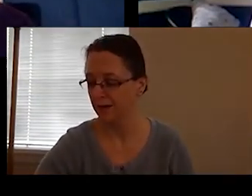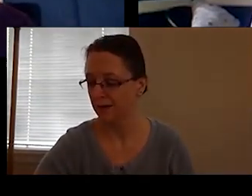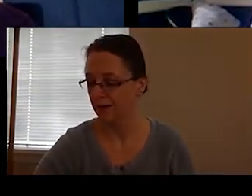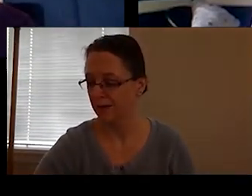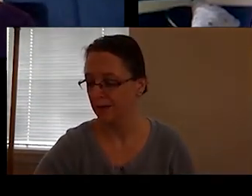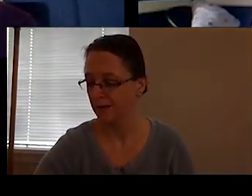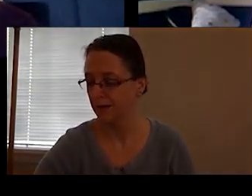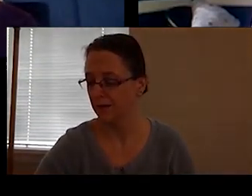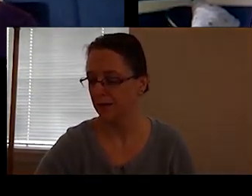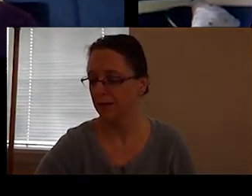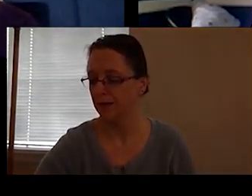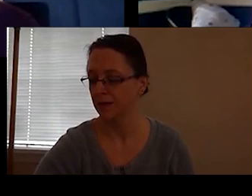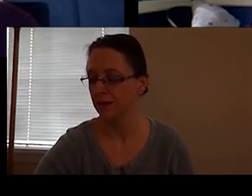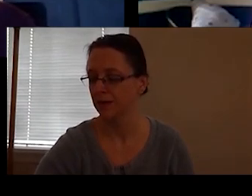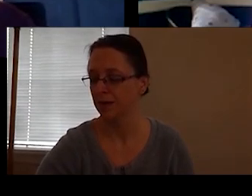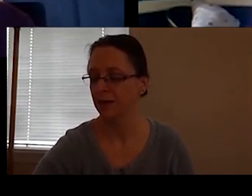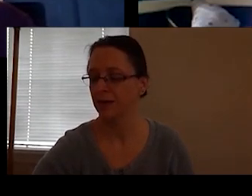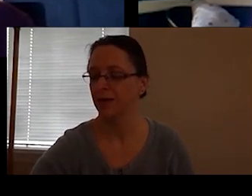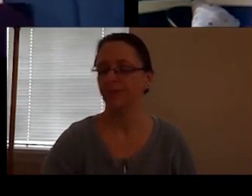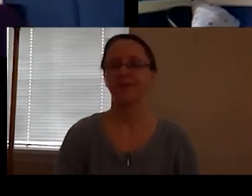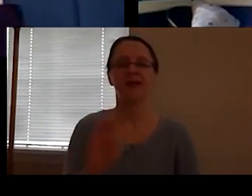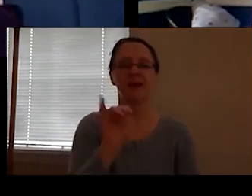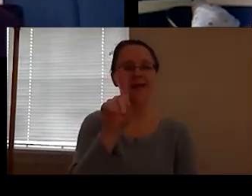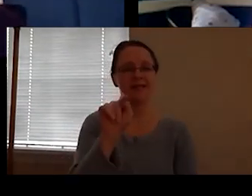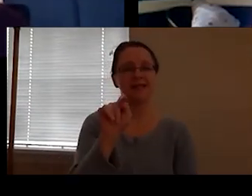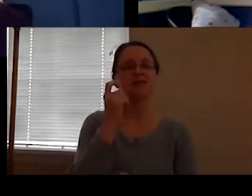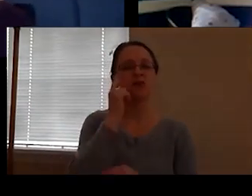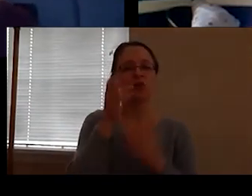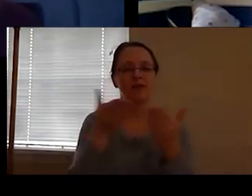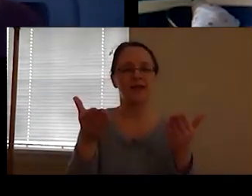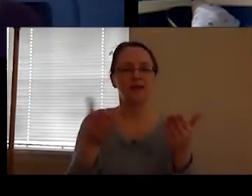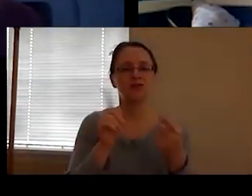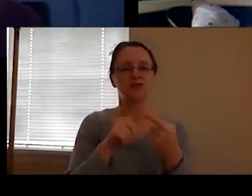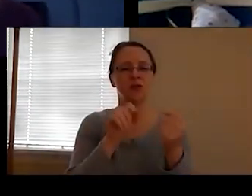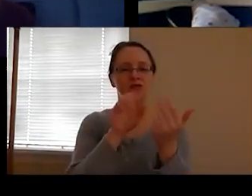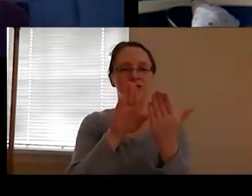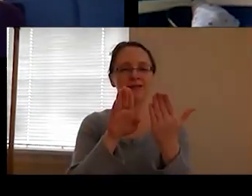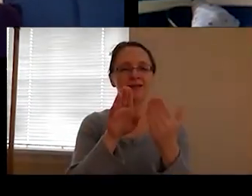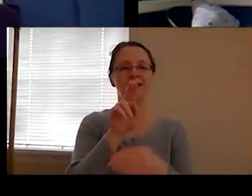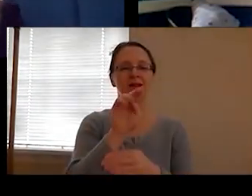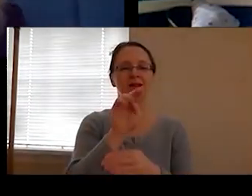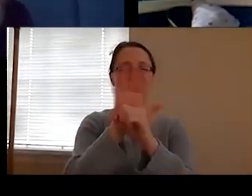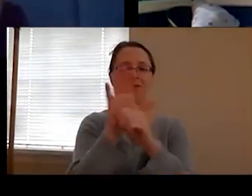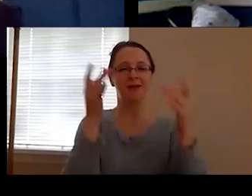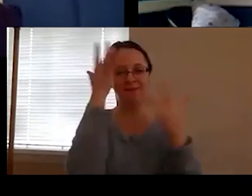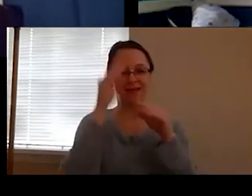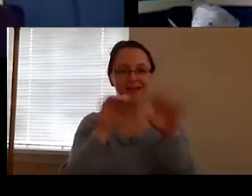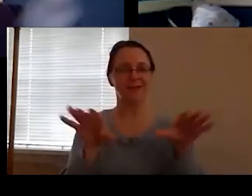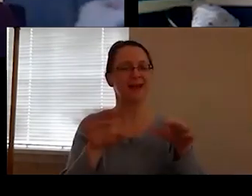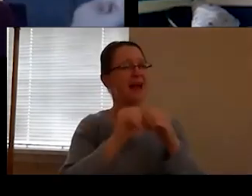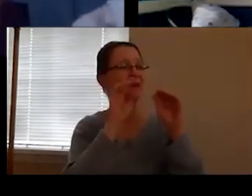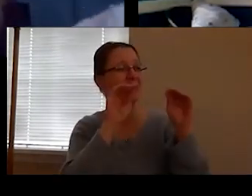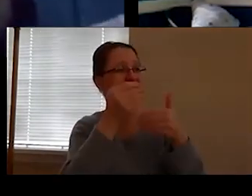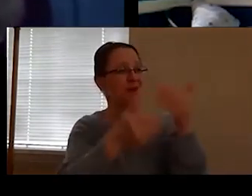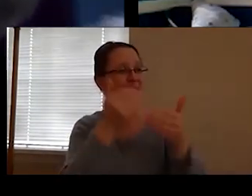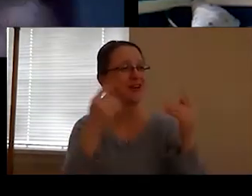How's the teaching going, and what cool things is MIT doing to address the COVID pandemic? How's teaching going? It's